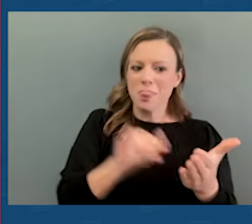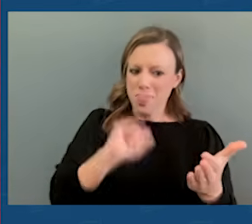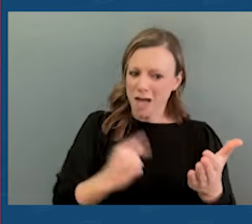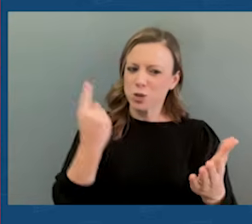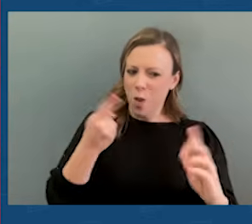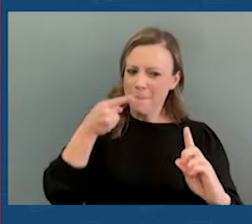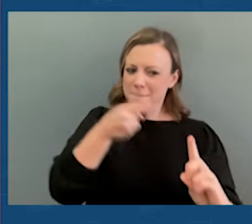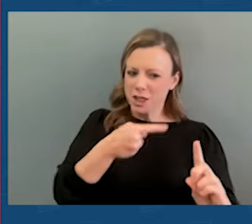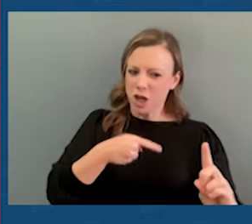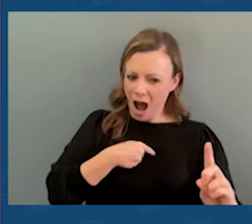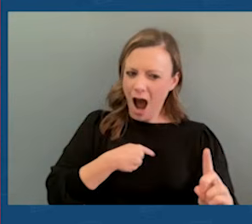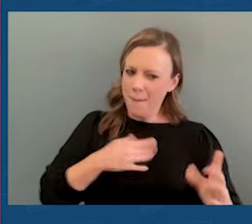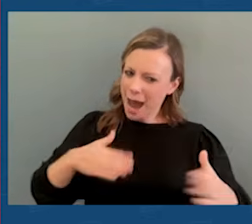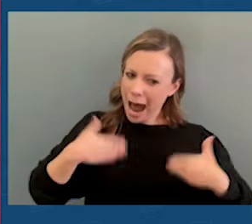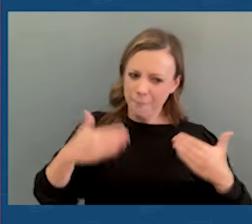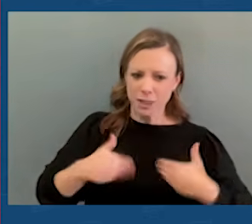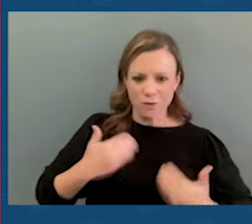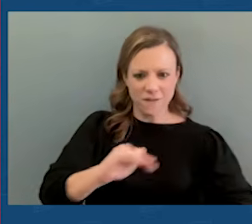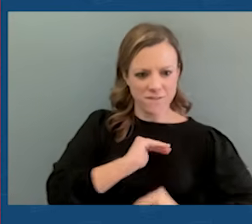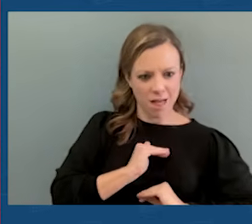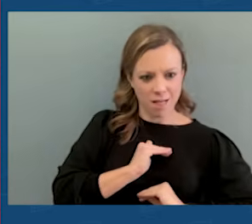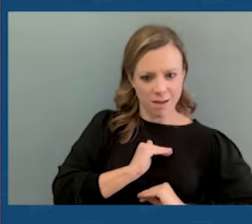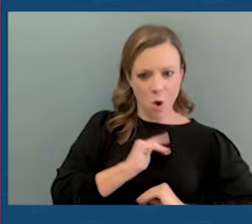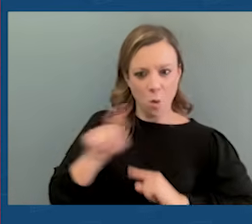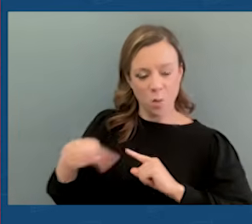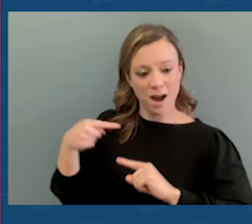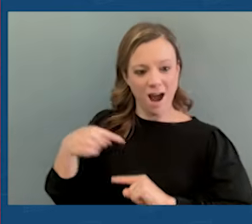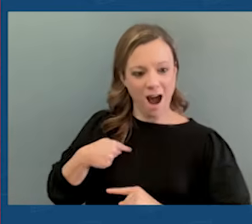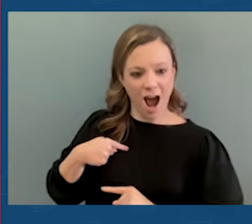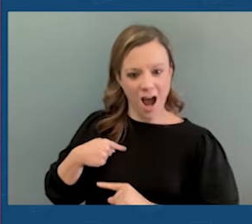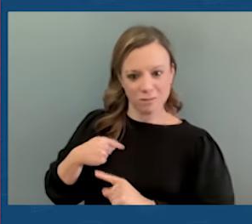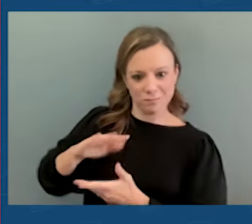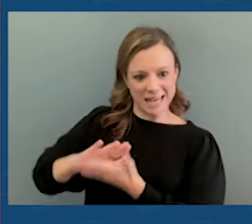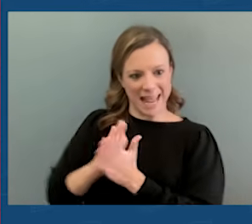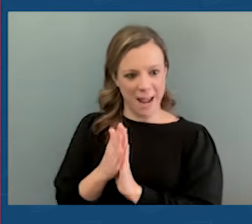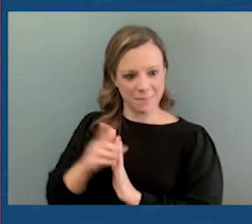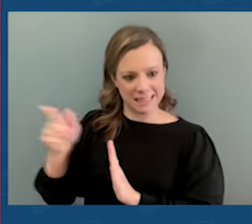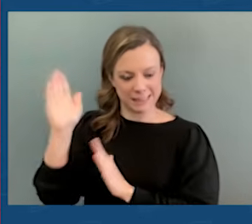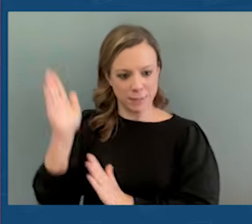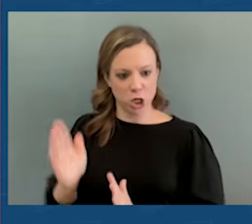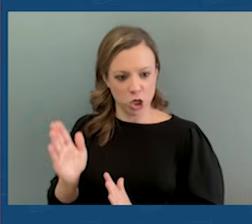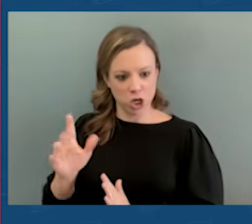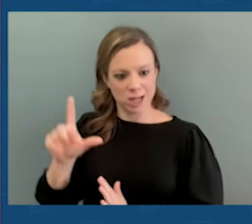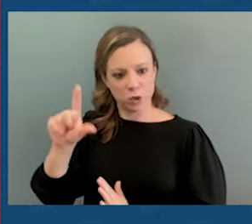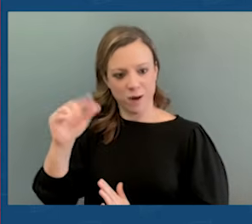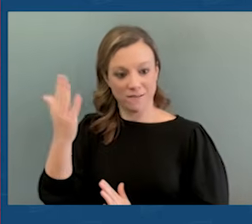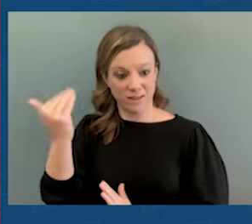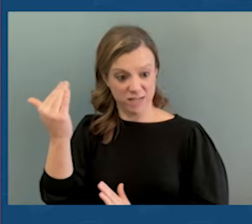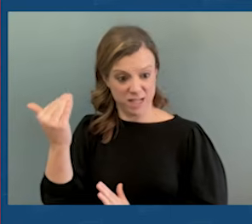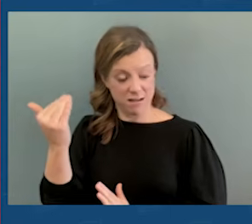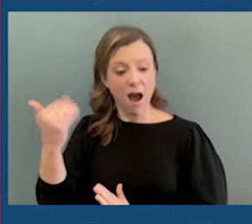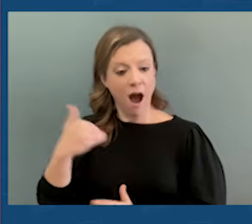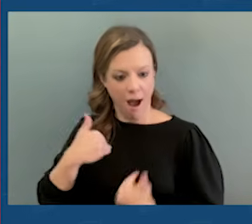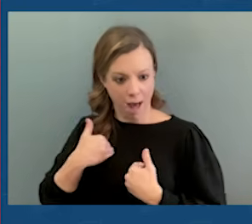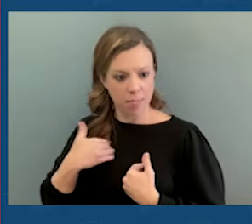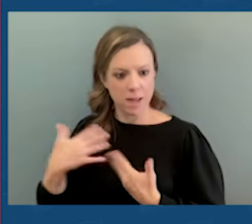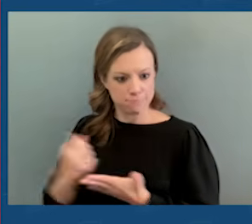privilege of being Speaker in 2015. Almost 9 years ago, they gave me that privilege.